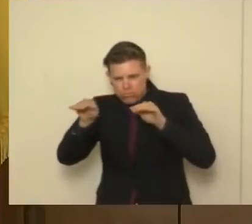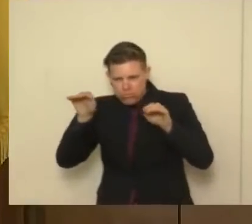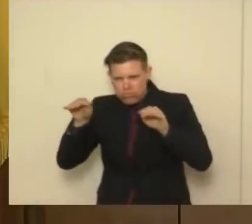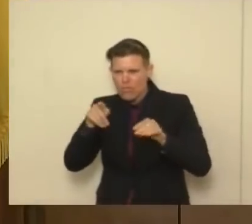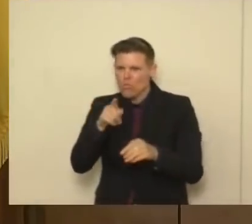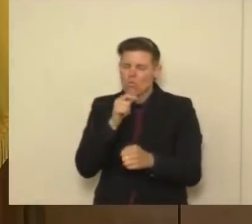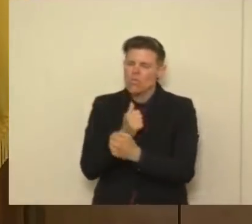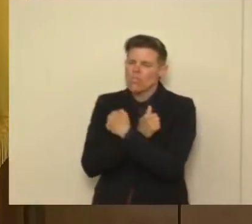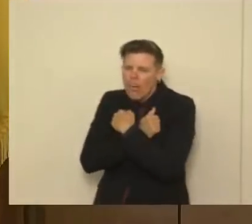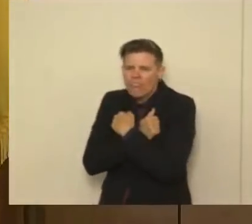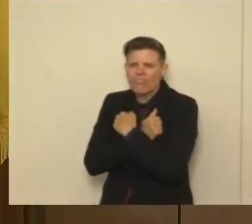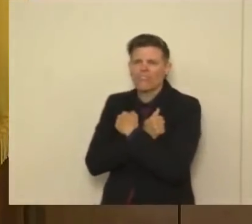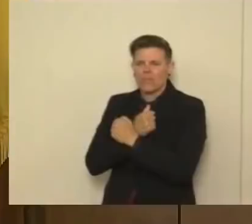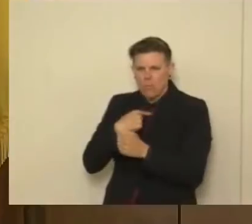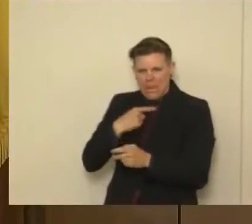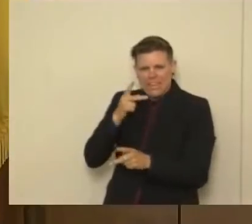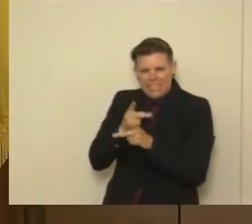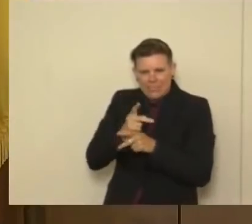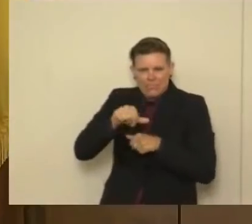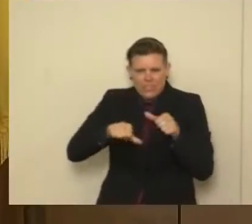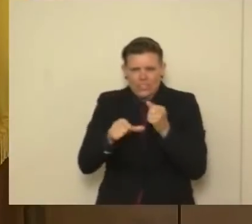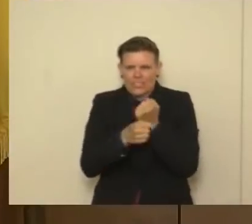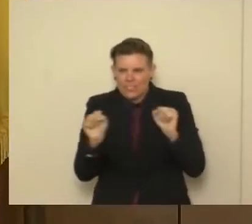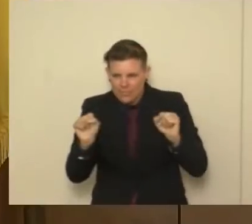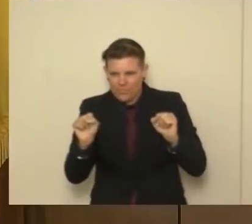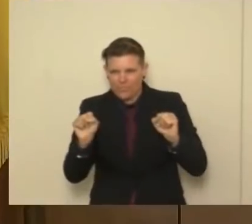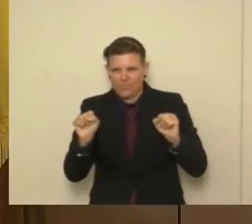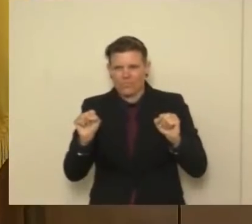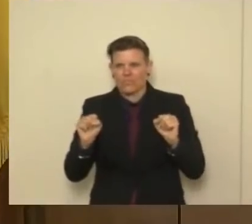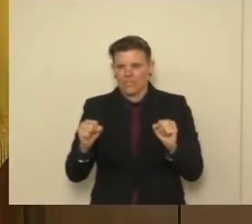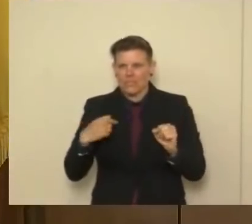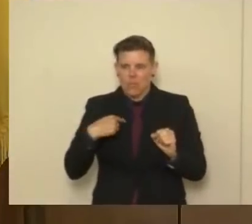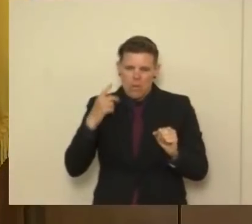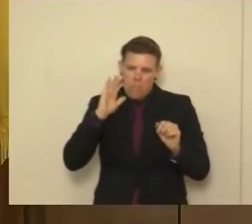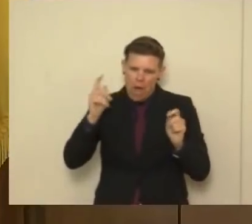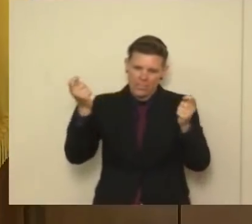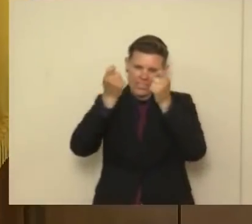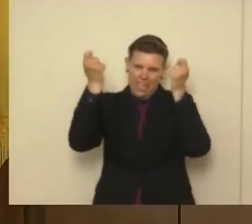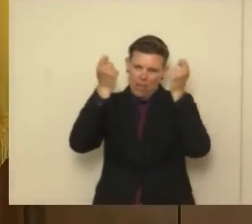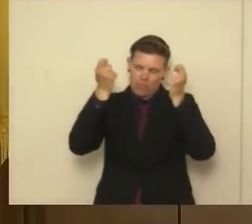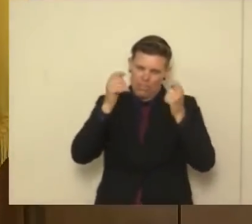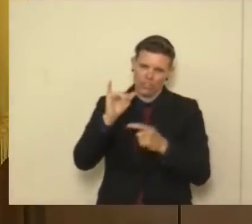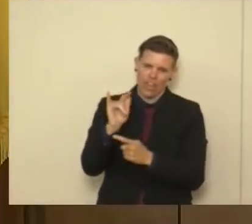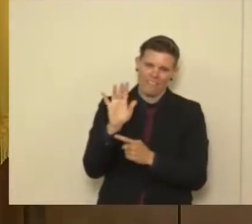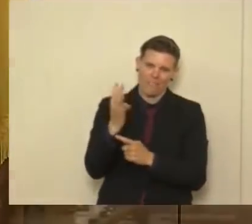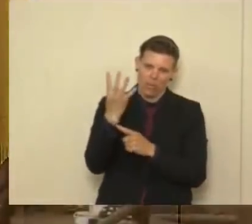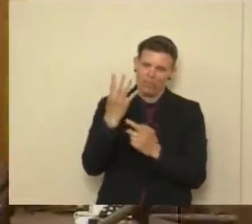to keep each other safe, and that's how we're going to celebrate this July 4th. Thank you all very much.